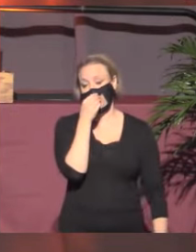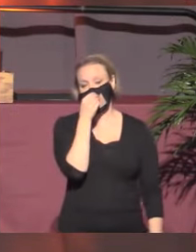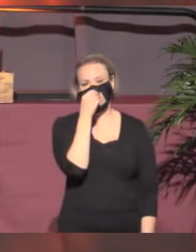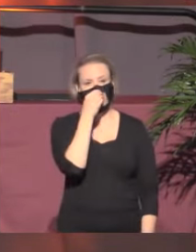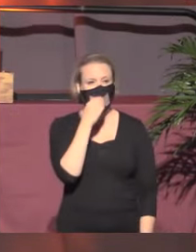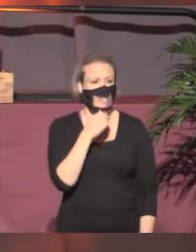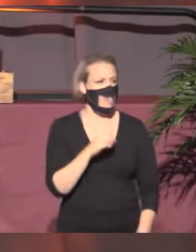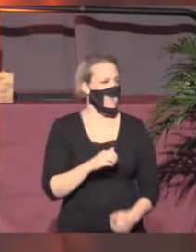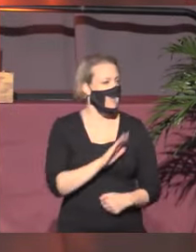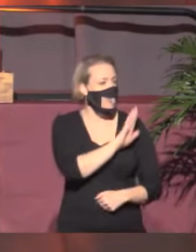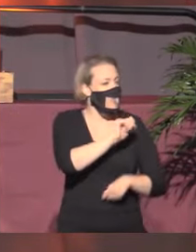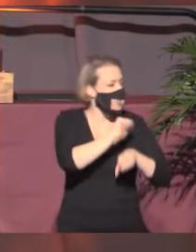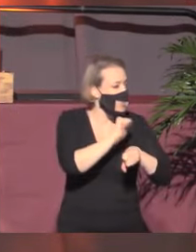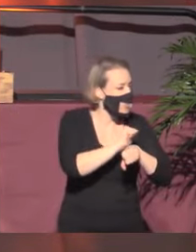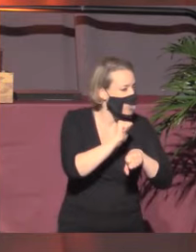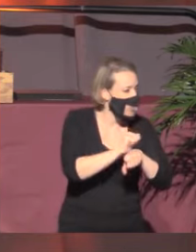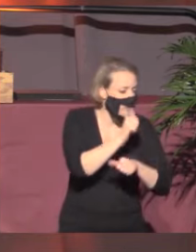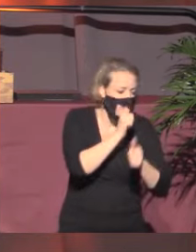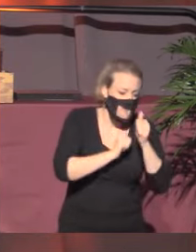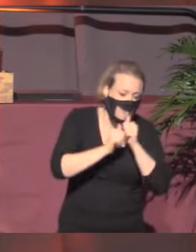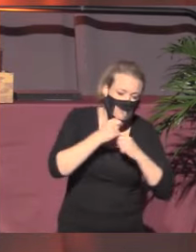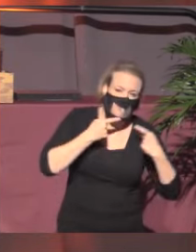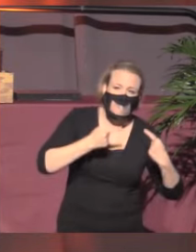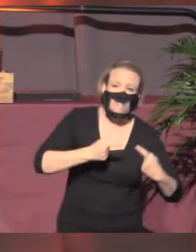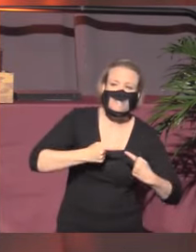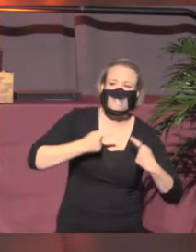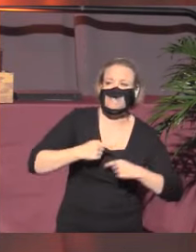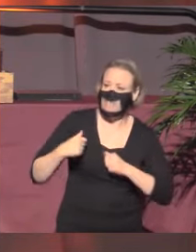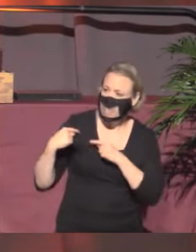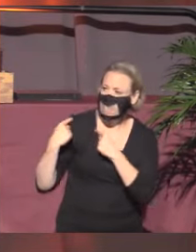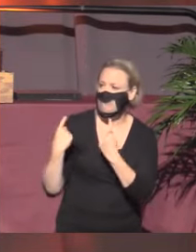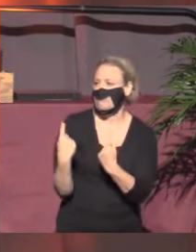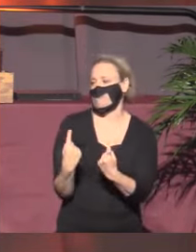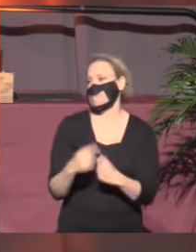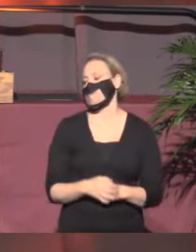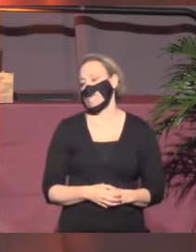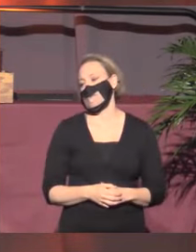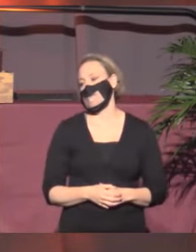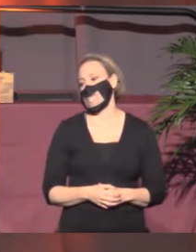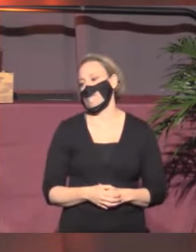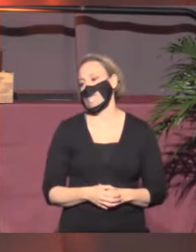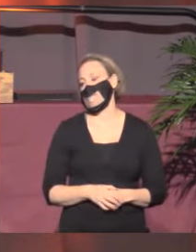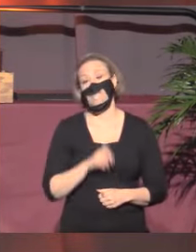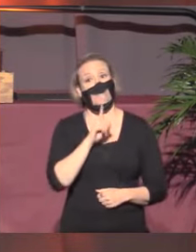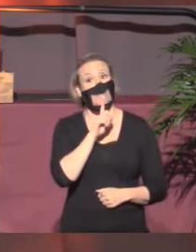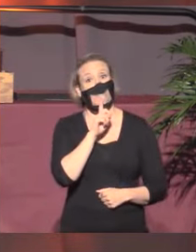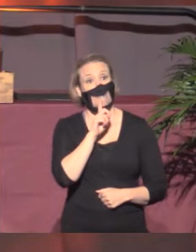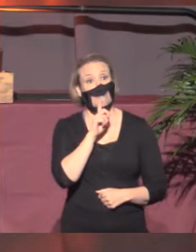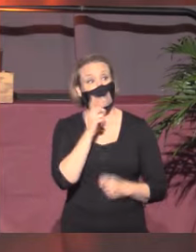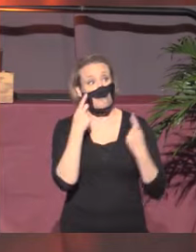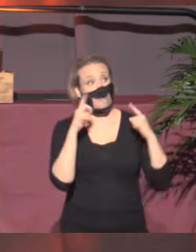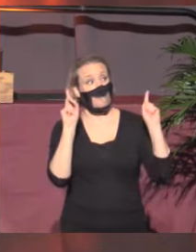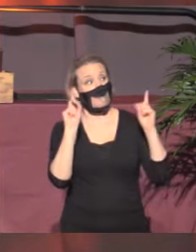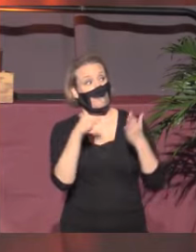worked, the challenges you've endured, and the fact that you've come out on the right